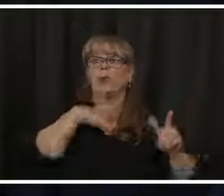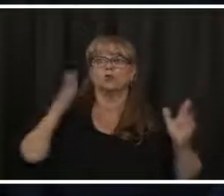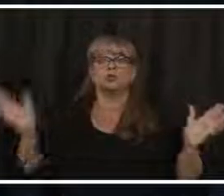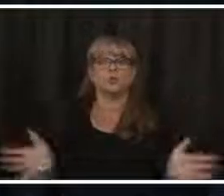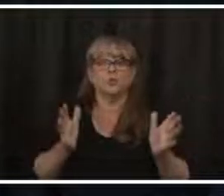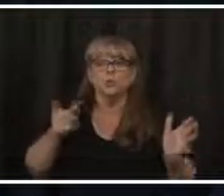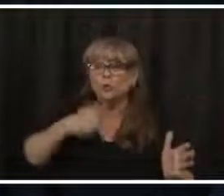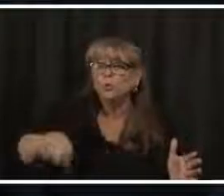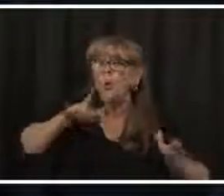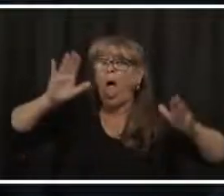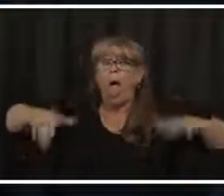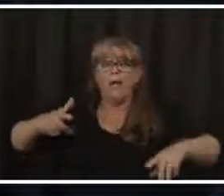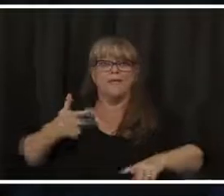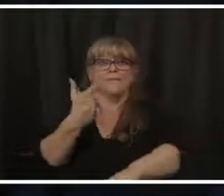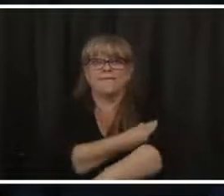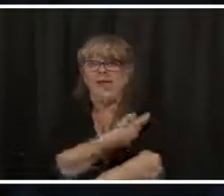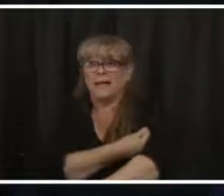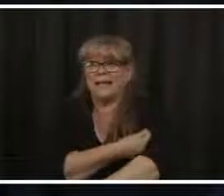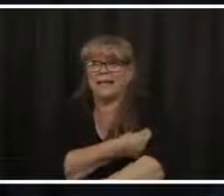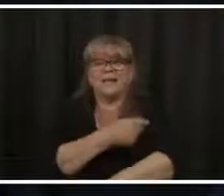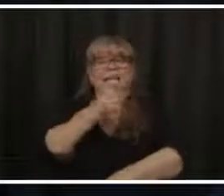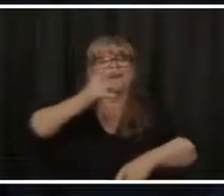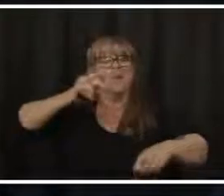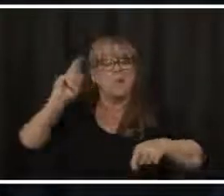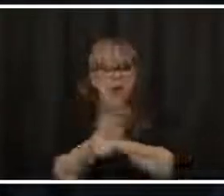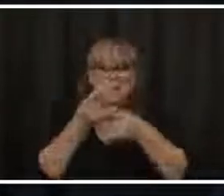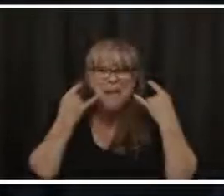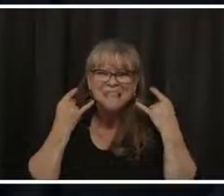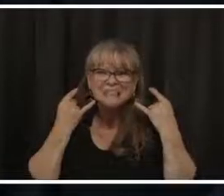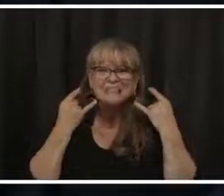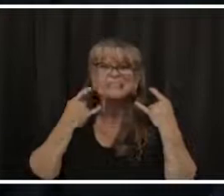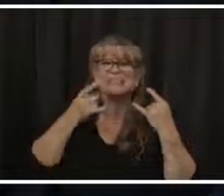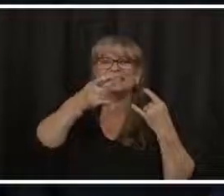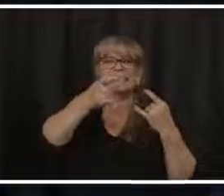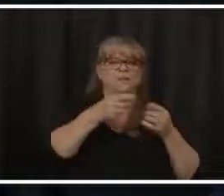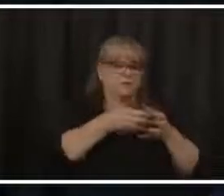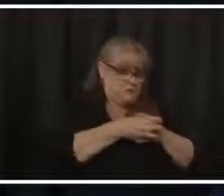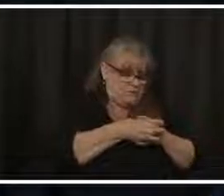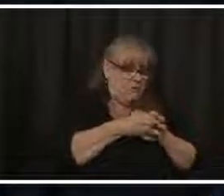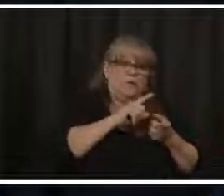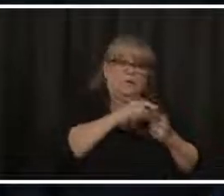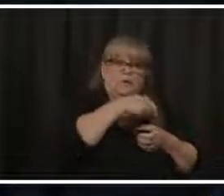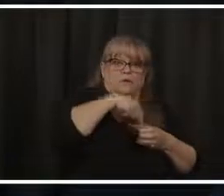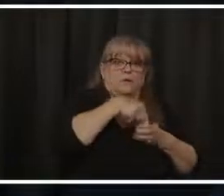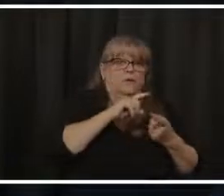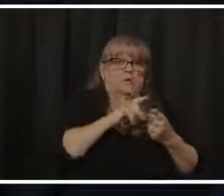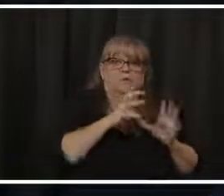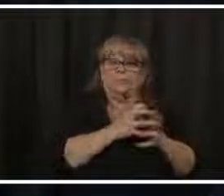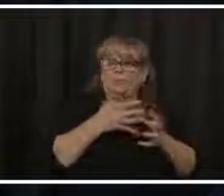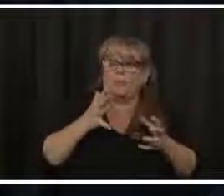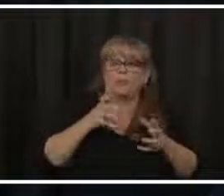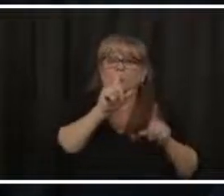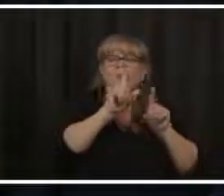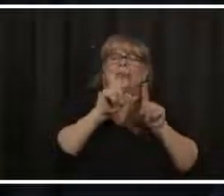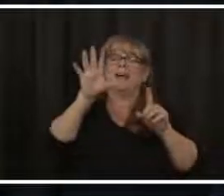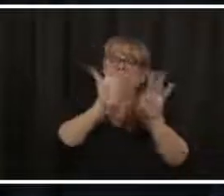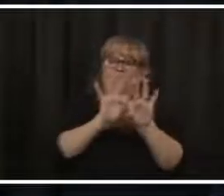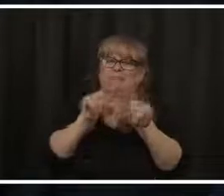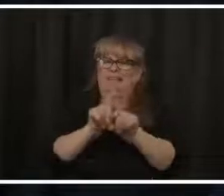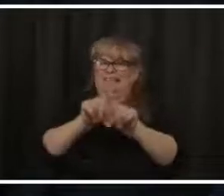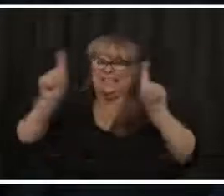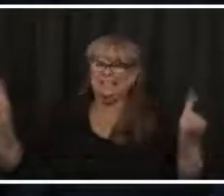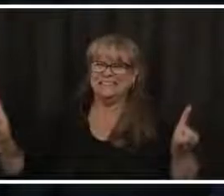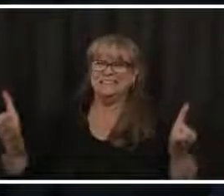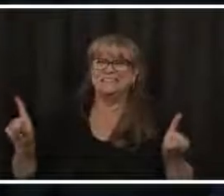vaccinated, wear a mask when you're around other people. And keep a distance with other people. If you have been